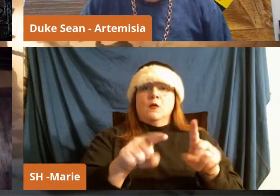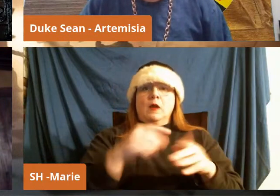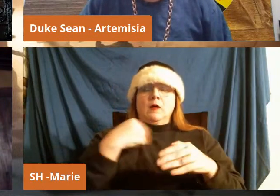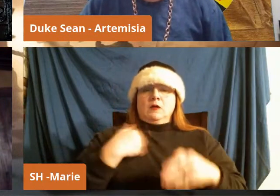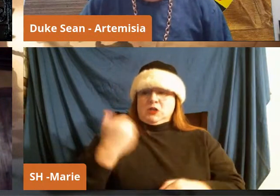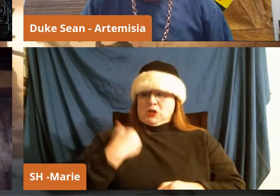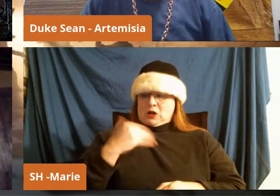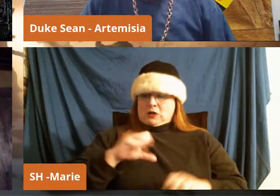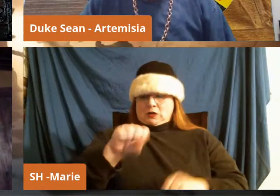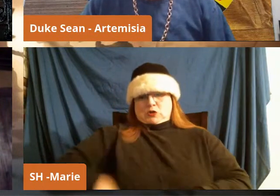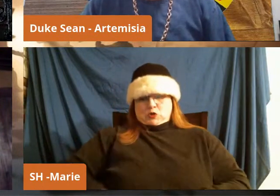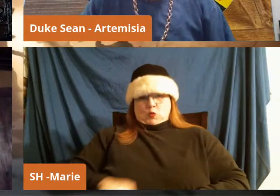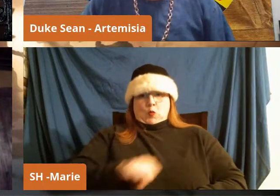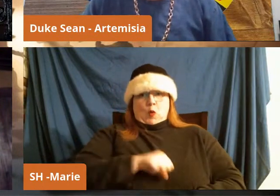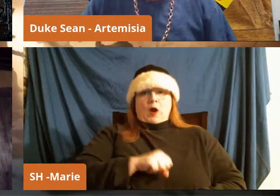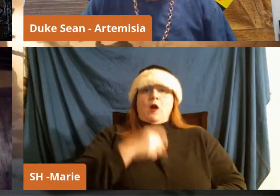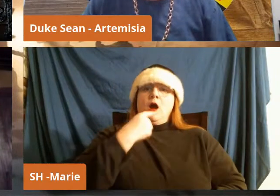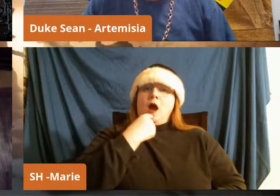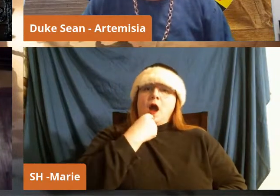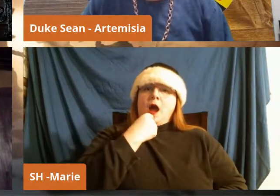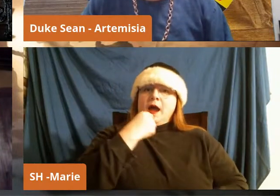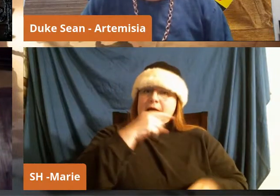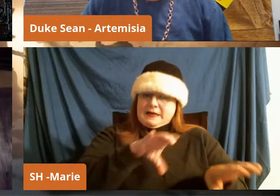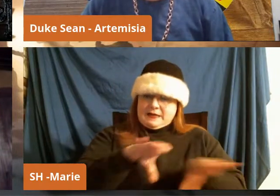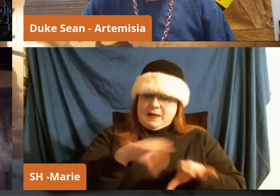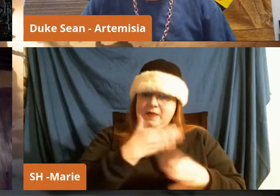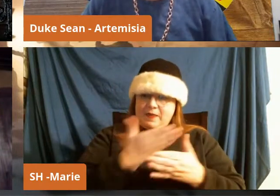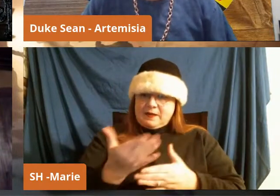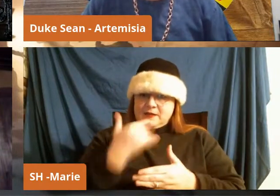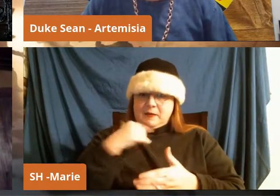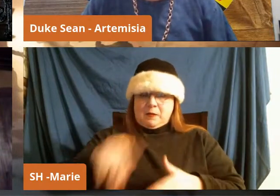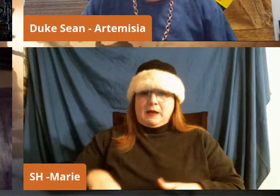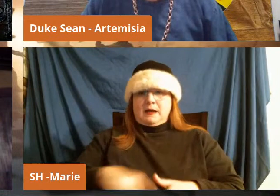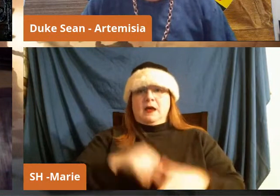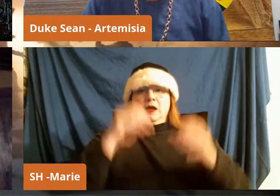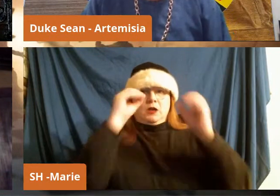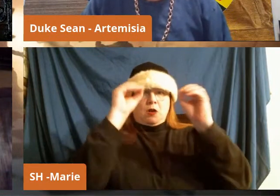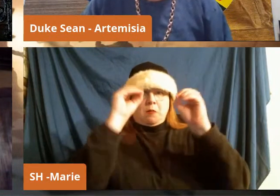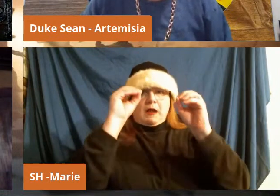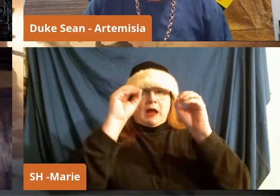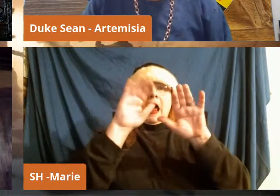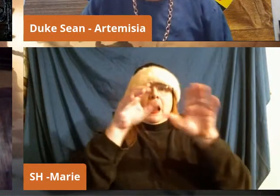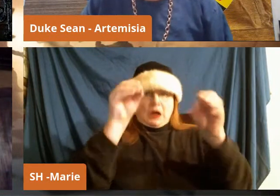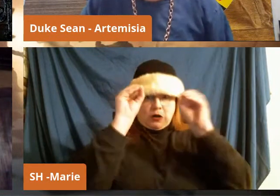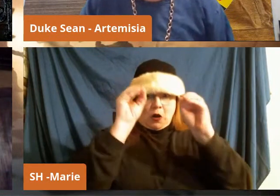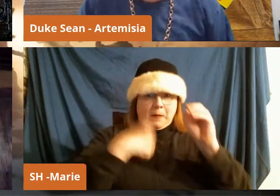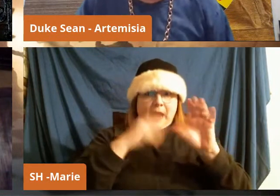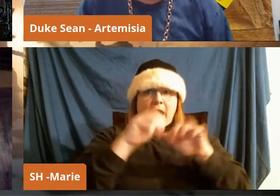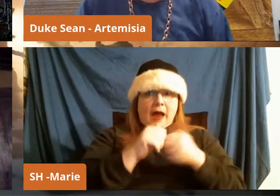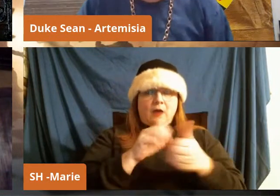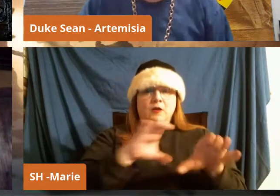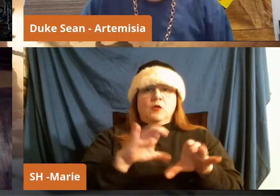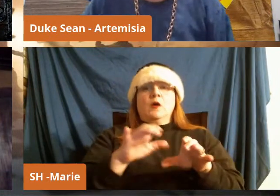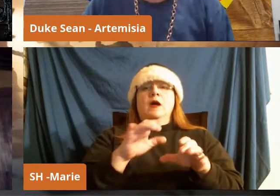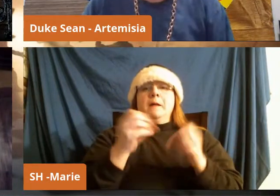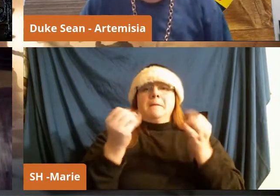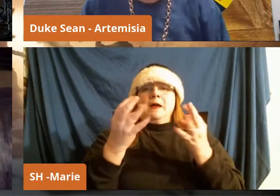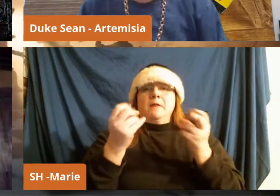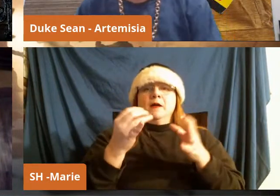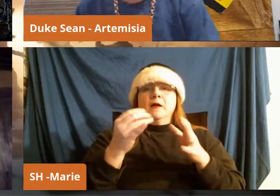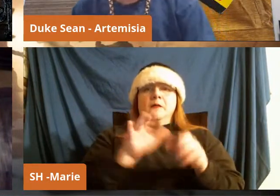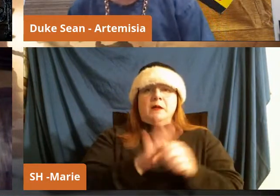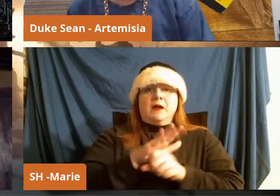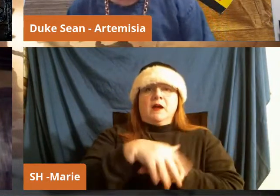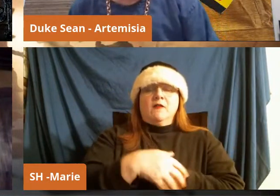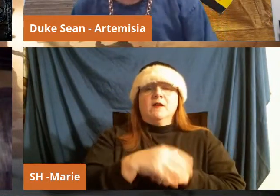squire, I did the things that my knight taught me to do, and many of which we're going to be covering